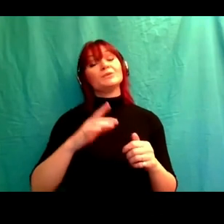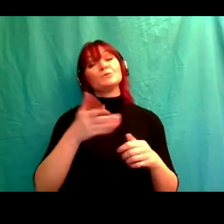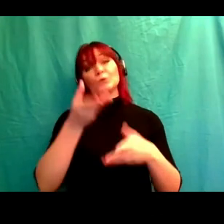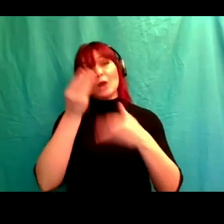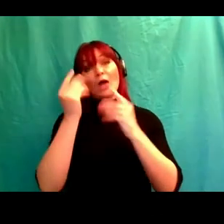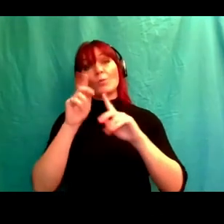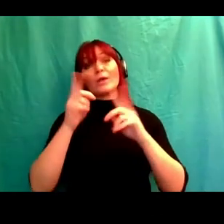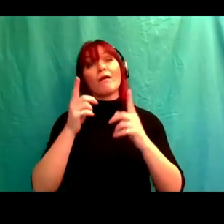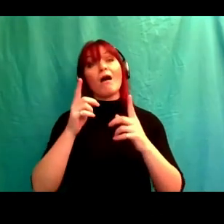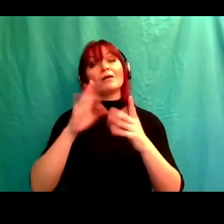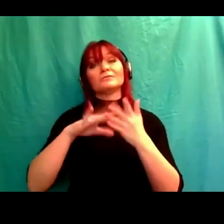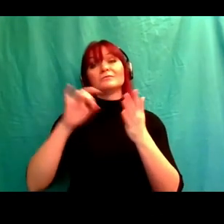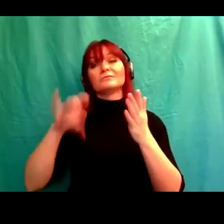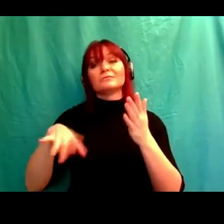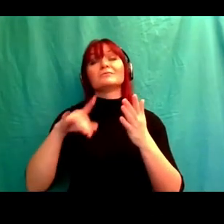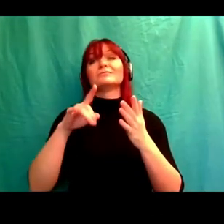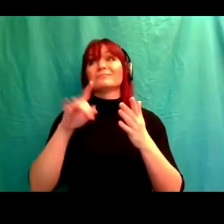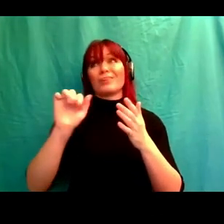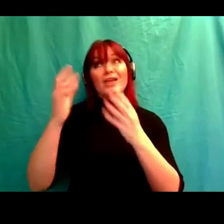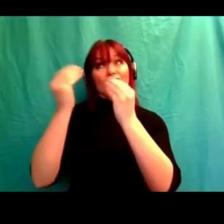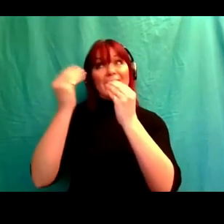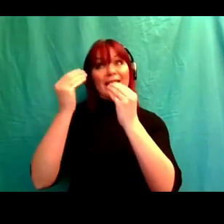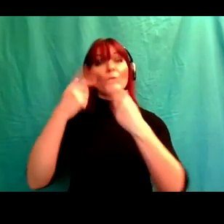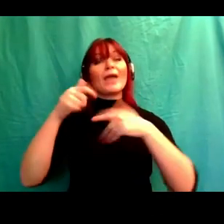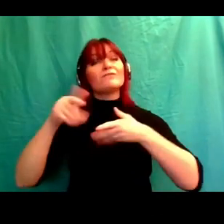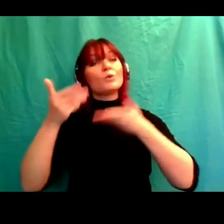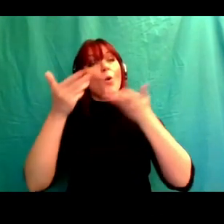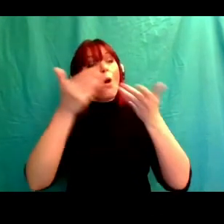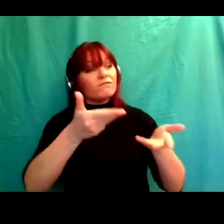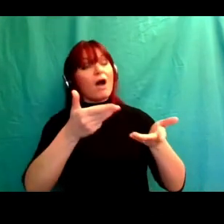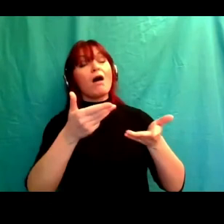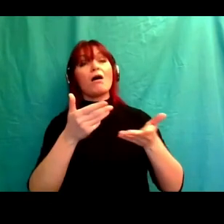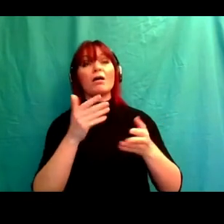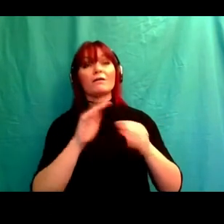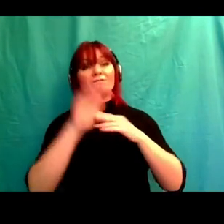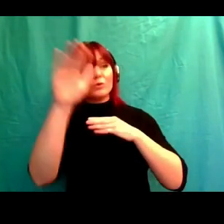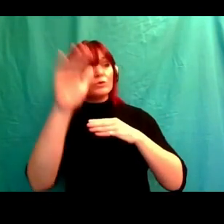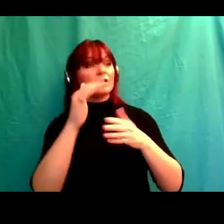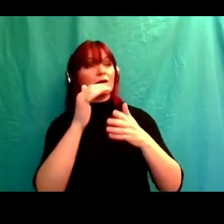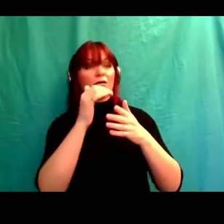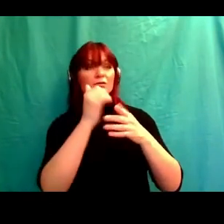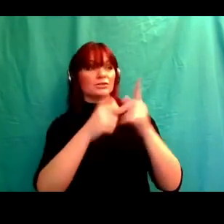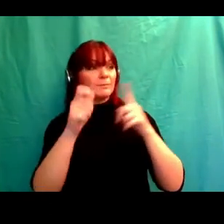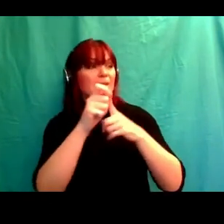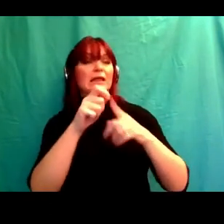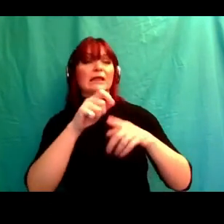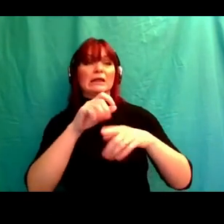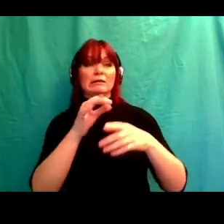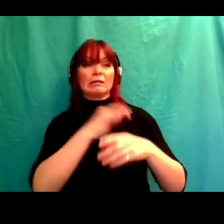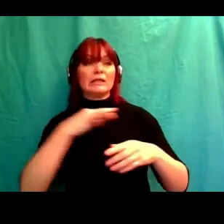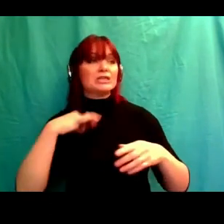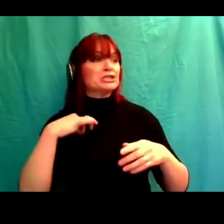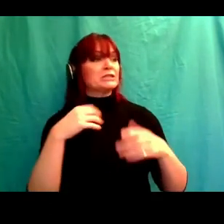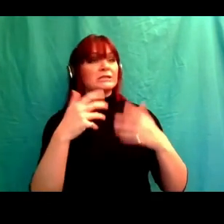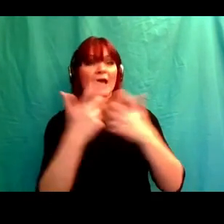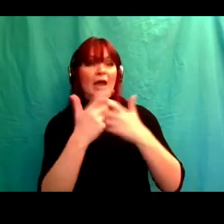just assume that time will be made up. There has to be an offer to the future clinicians and allied health professionals of the future of how we will support you throughout your